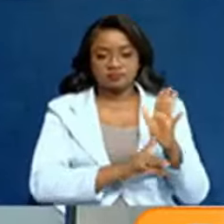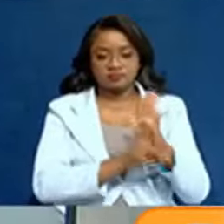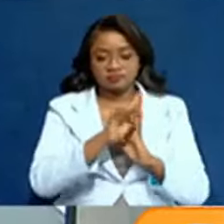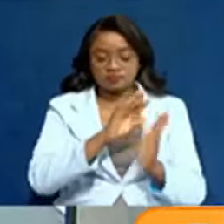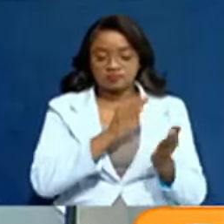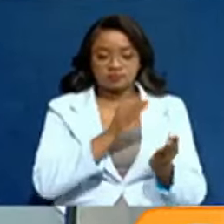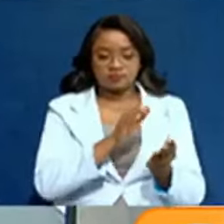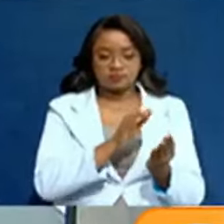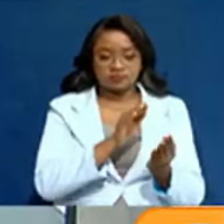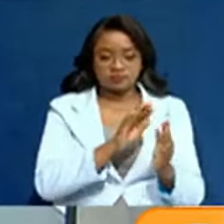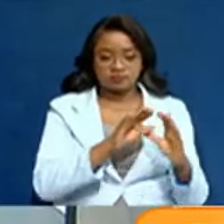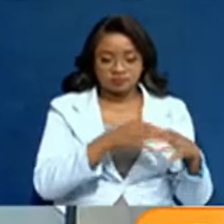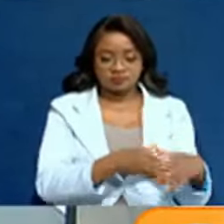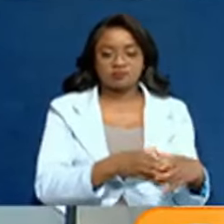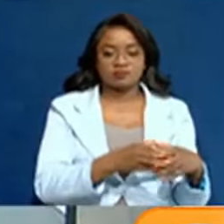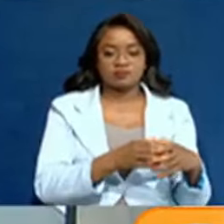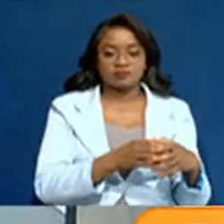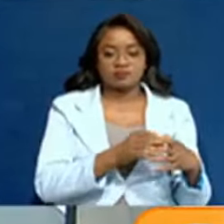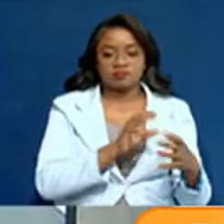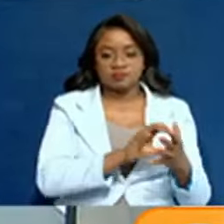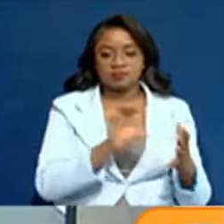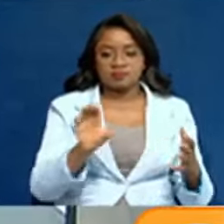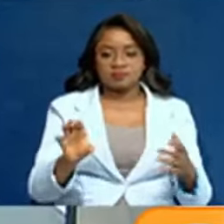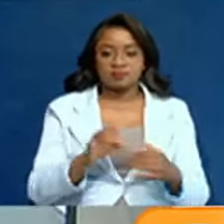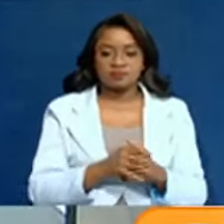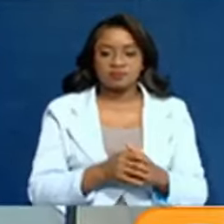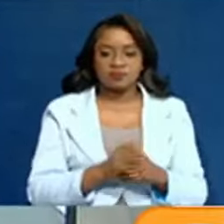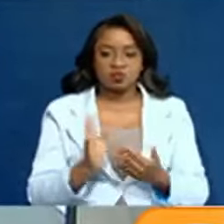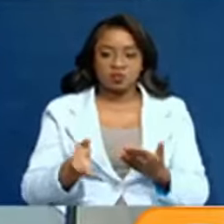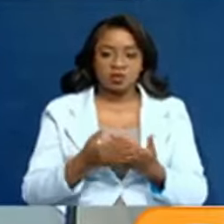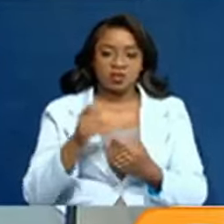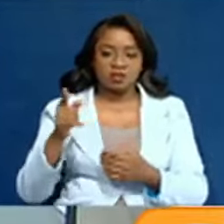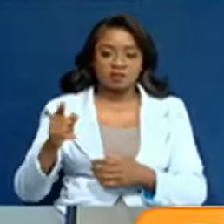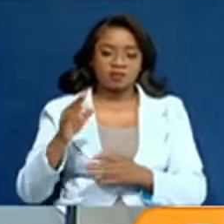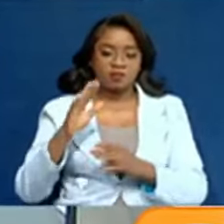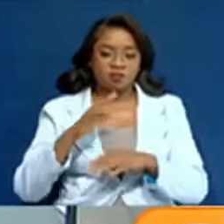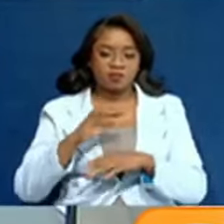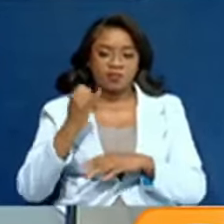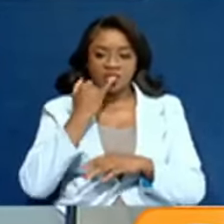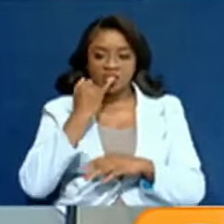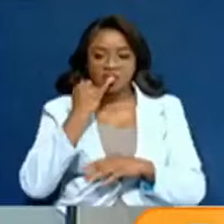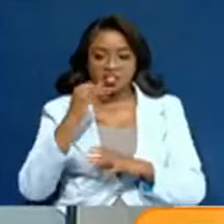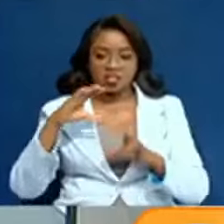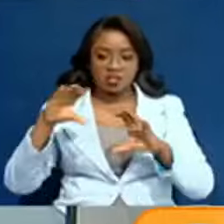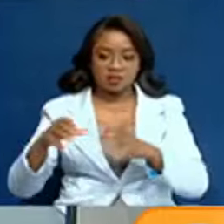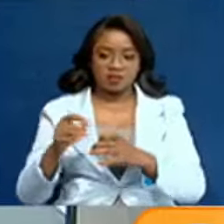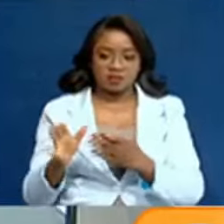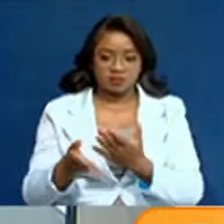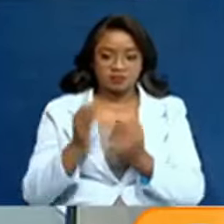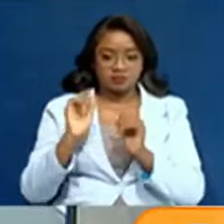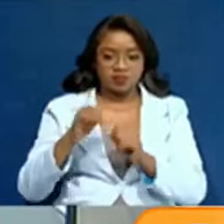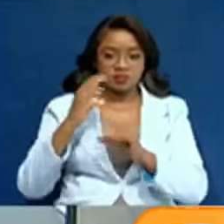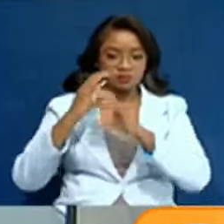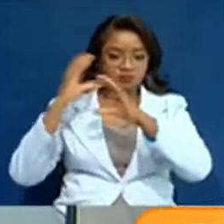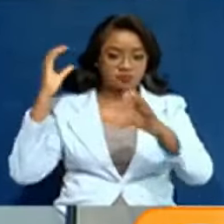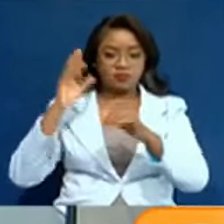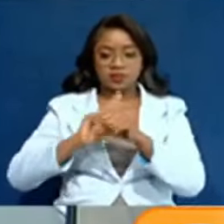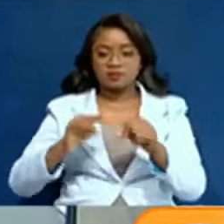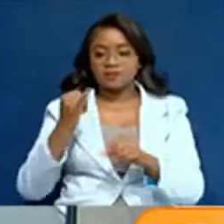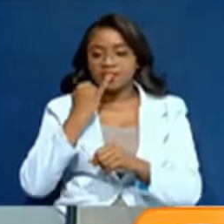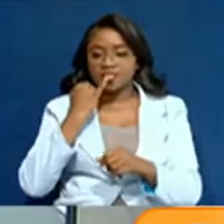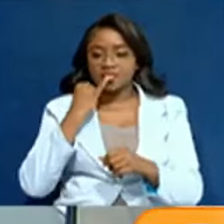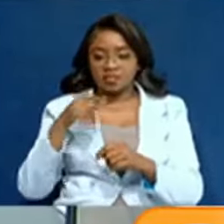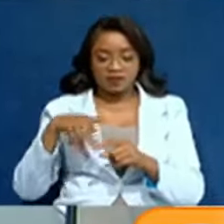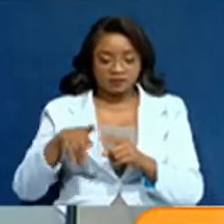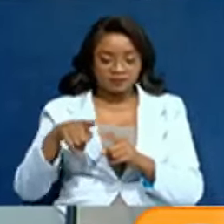Finance Corporation to e-mobility company Basigo. This investment is set to expand Basigo's electric bus fleet,